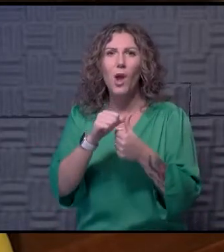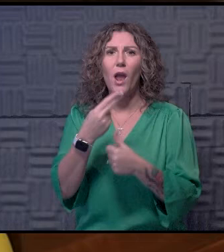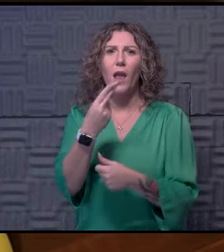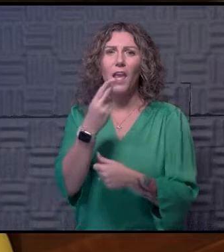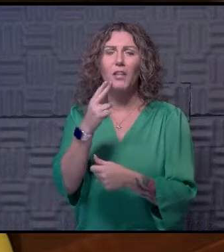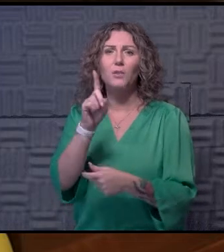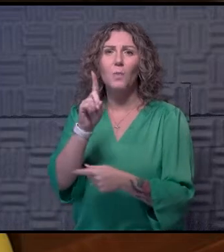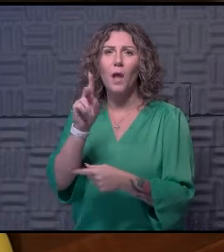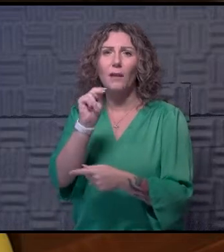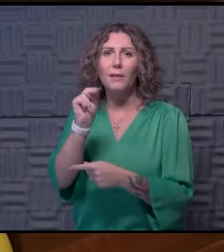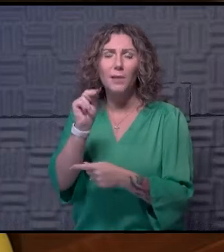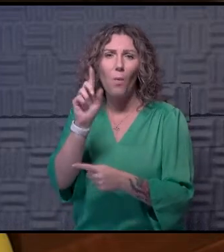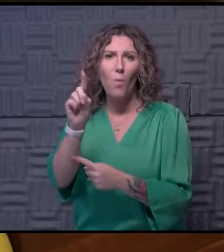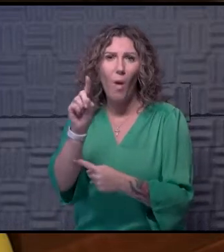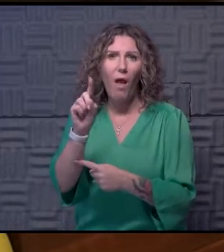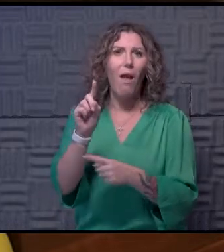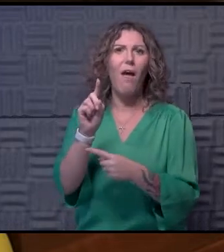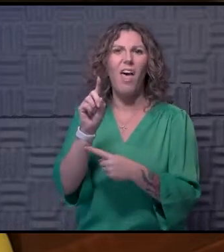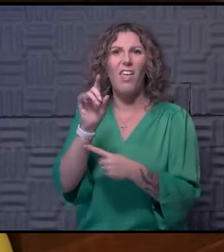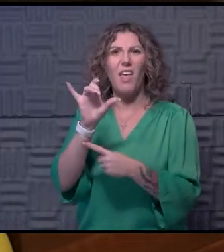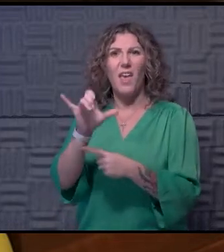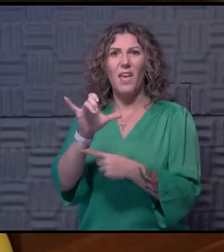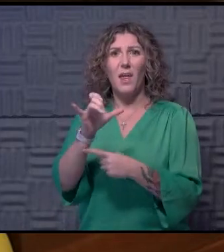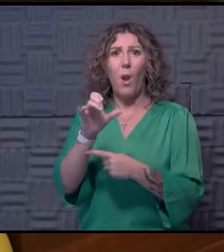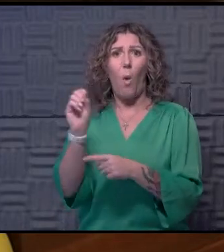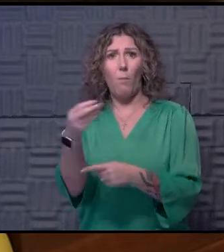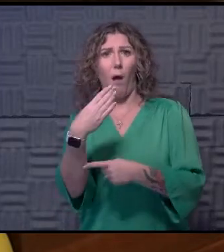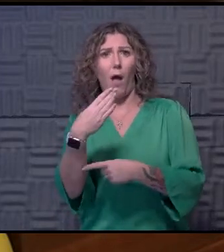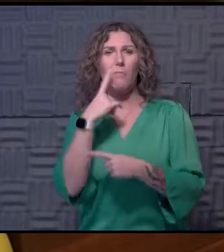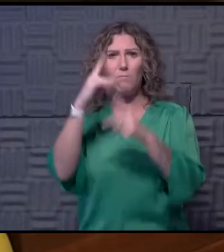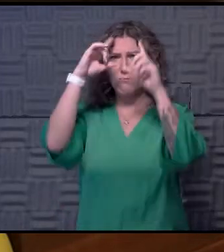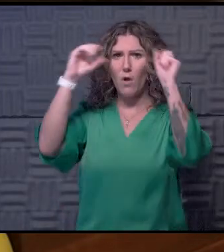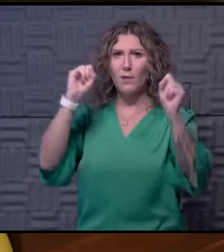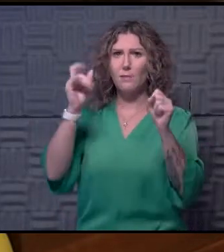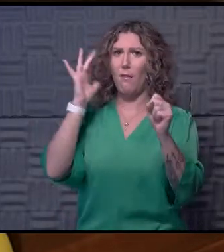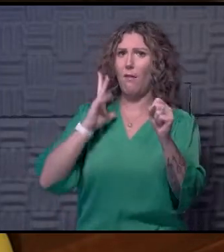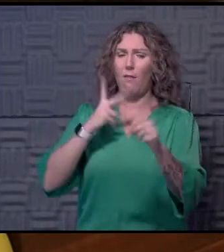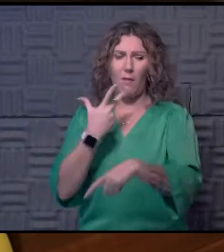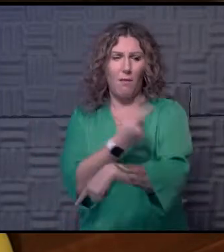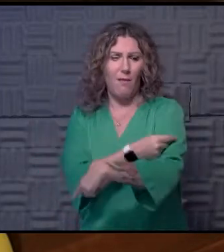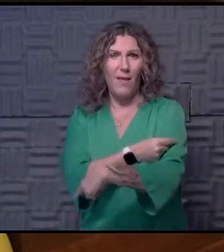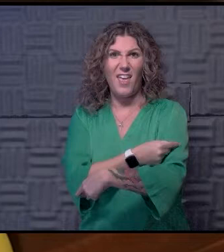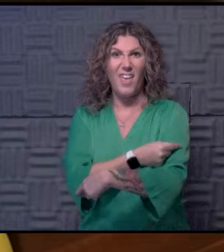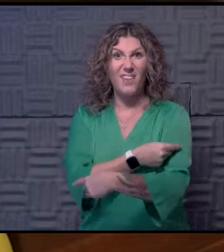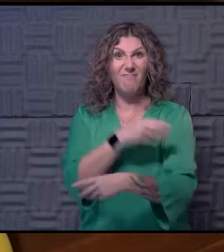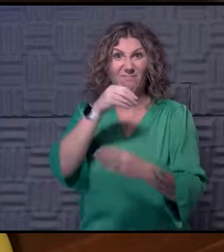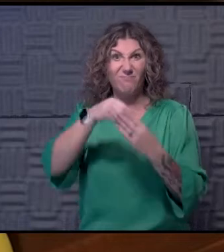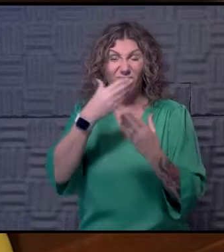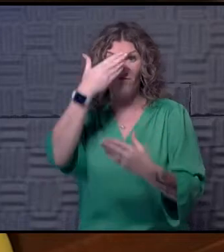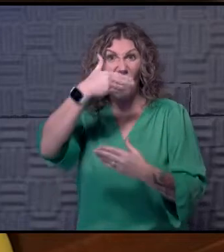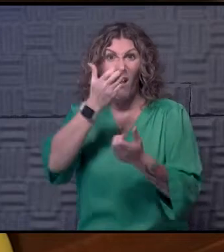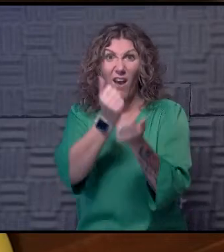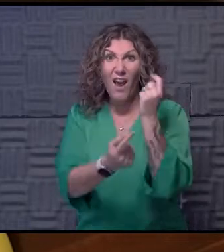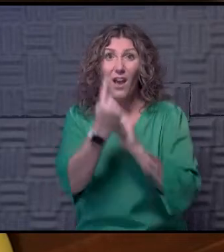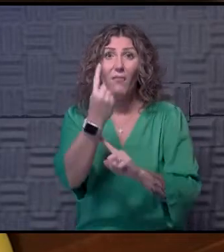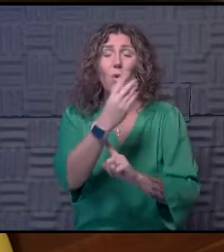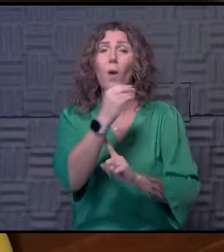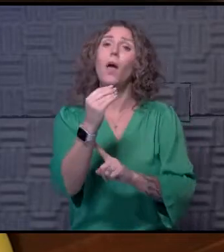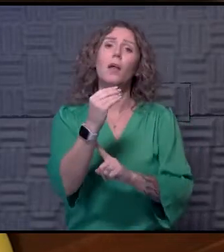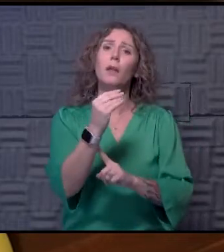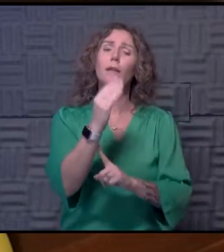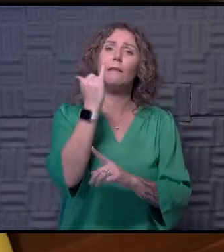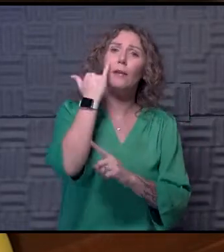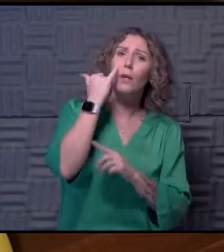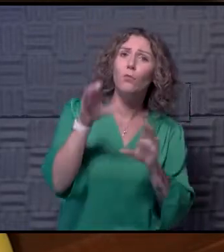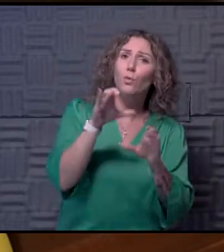Obama got the vaccine in public. I think having our leaders take the vaccine will assure the public that this is an important step